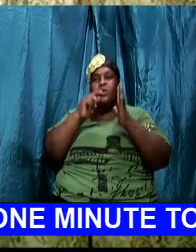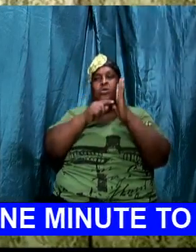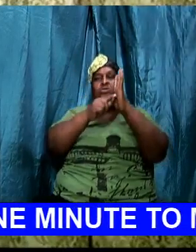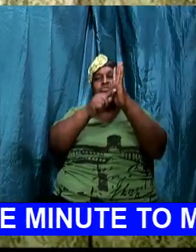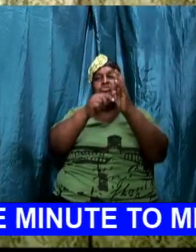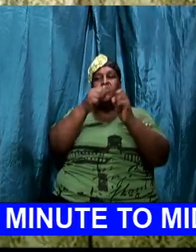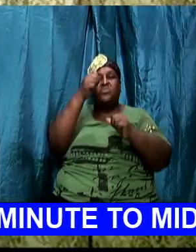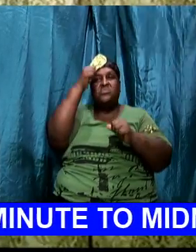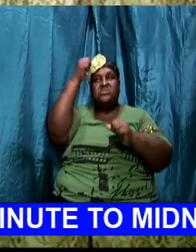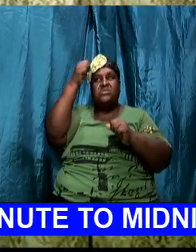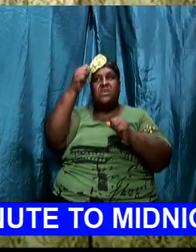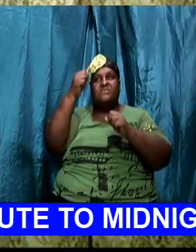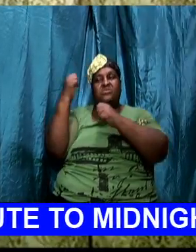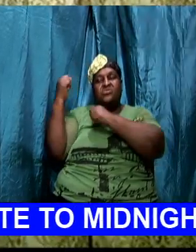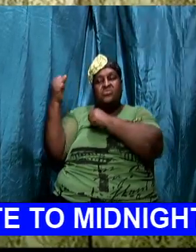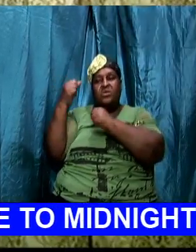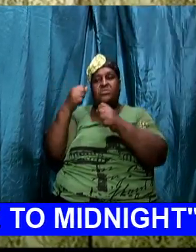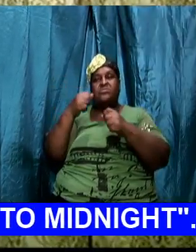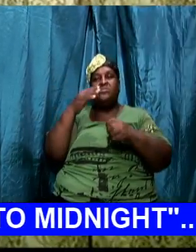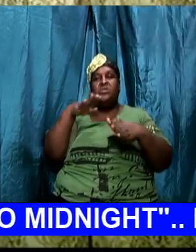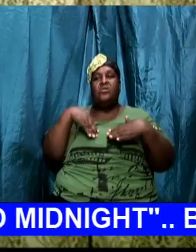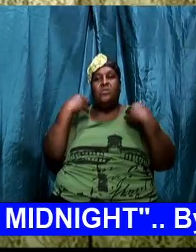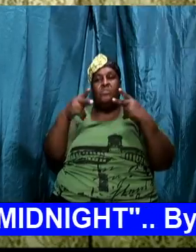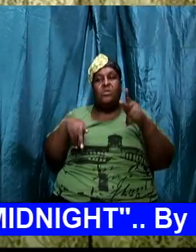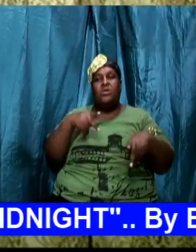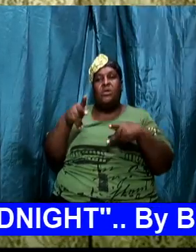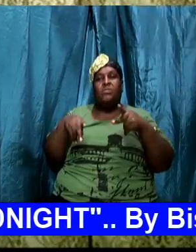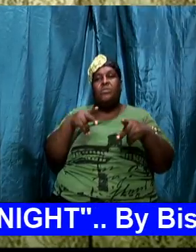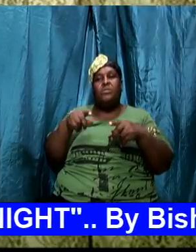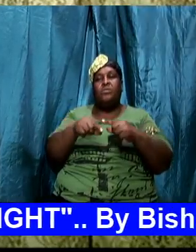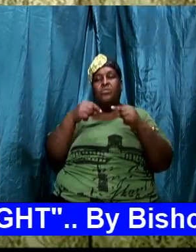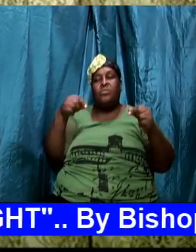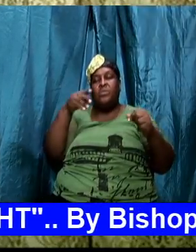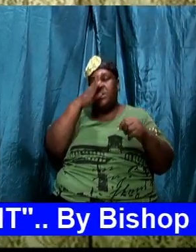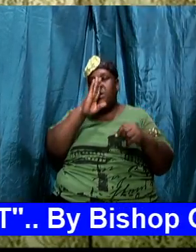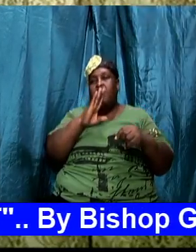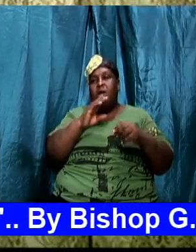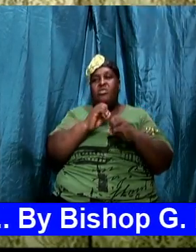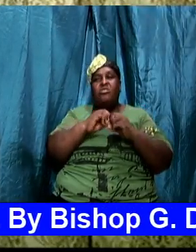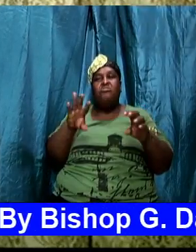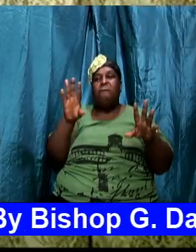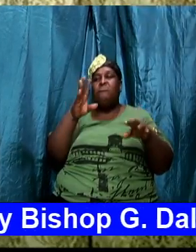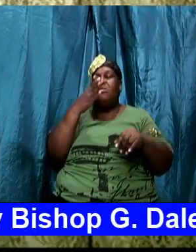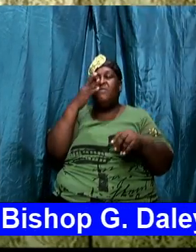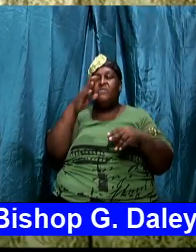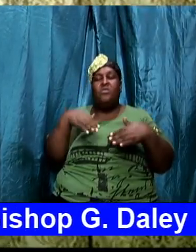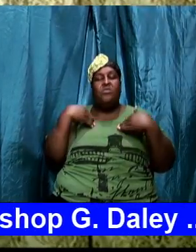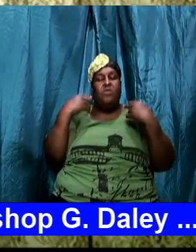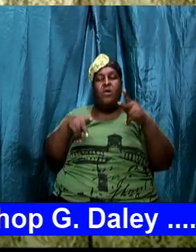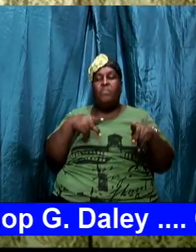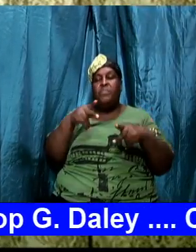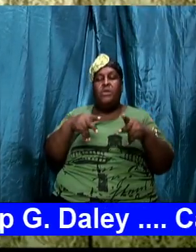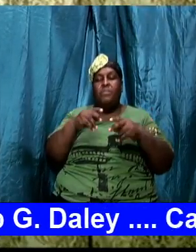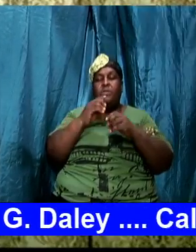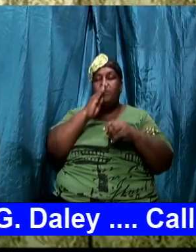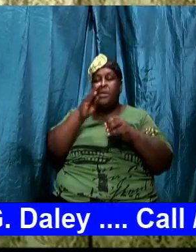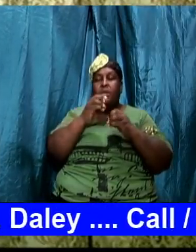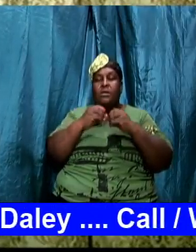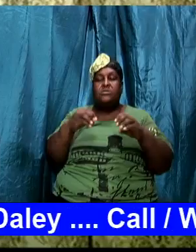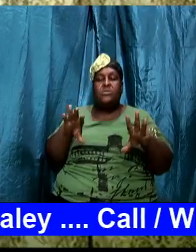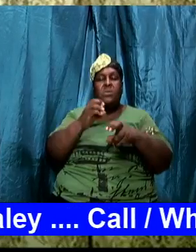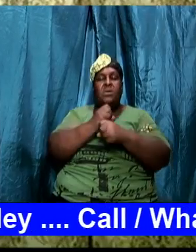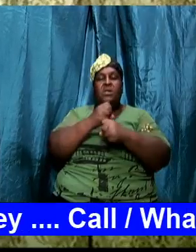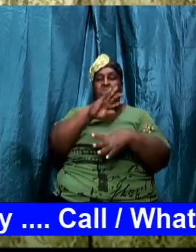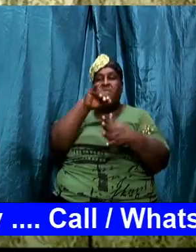yourself to them, show yourself strong on their behalf, O great God. Let none of them be lost. Hold them in the hollows of your hand,